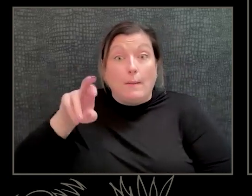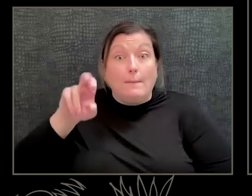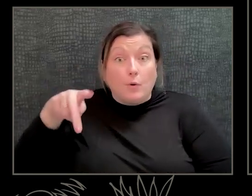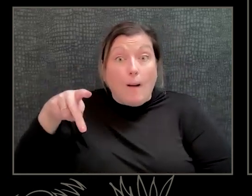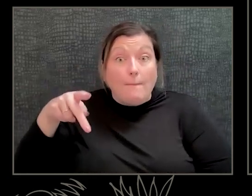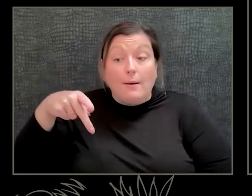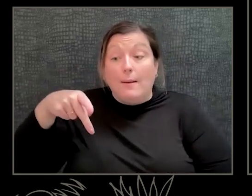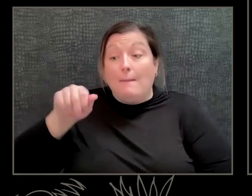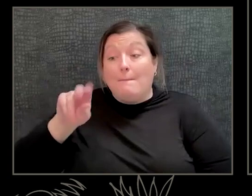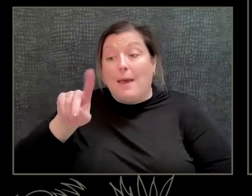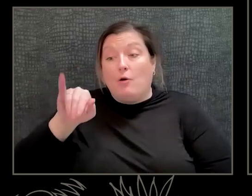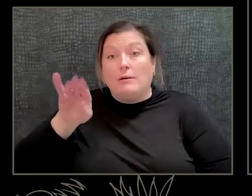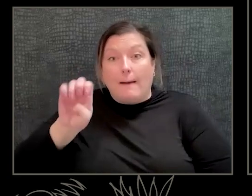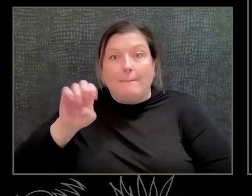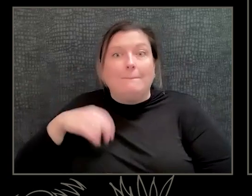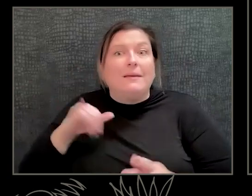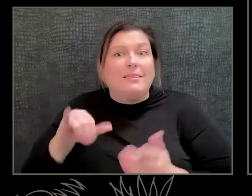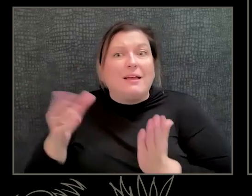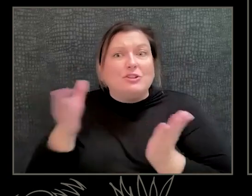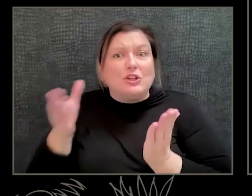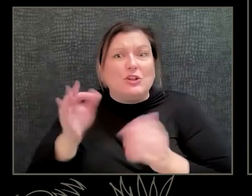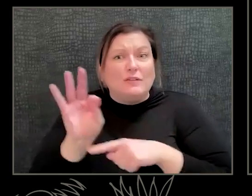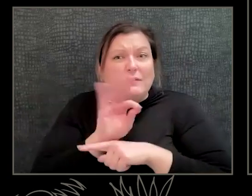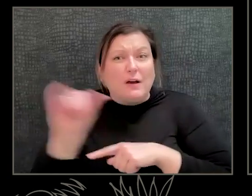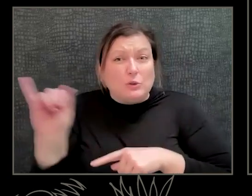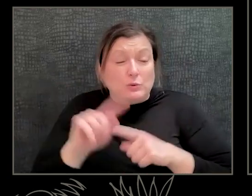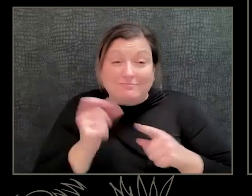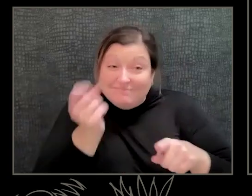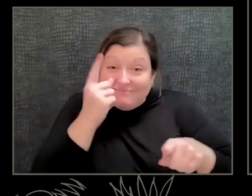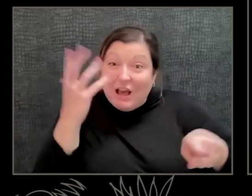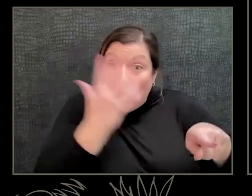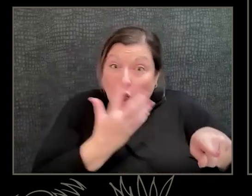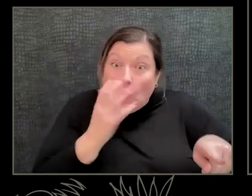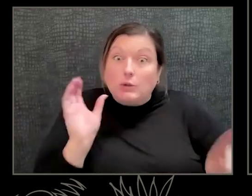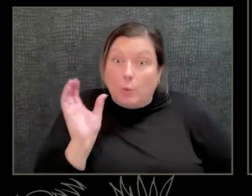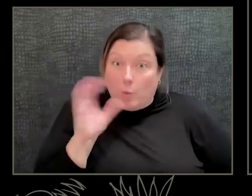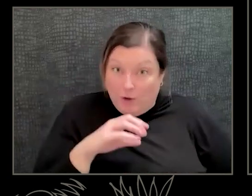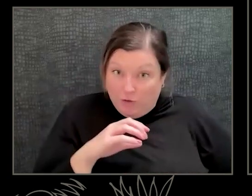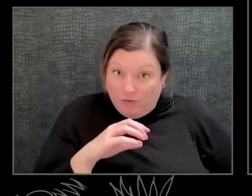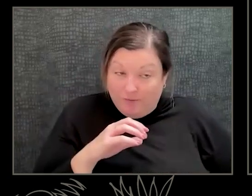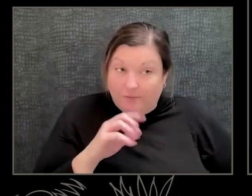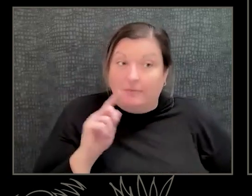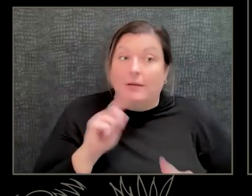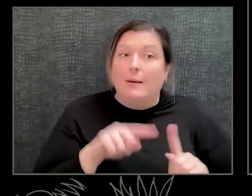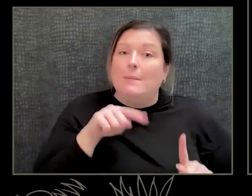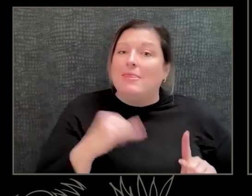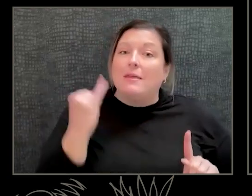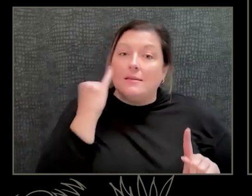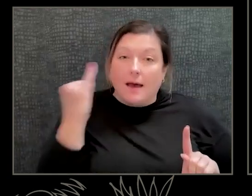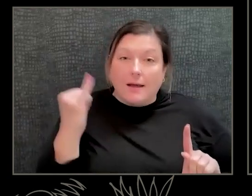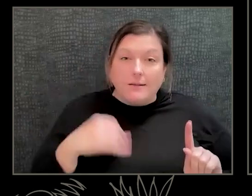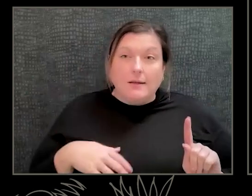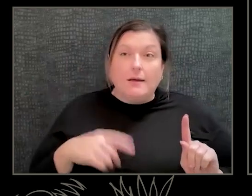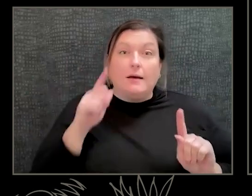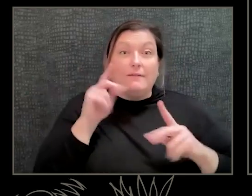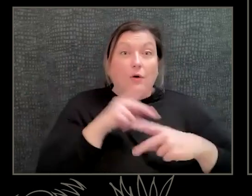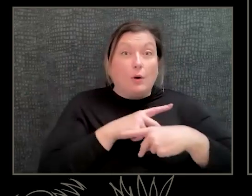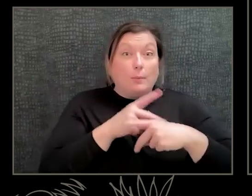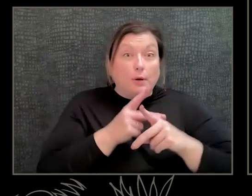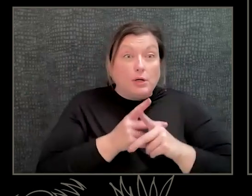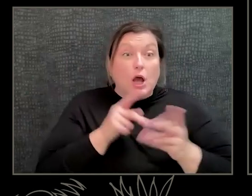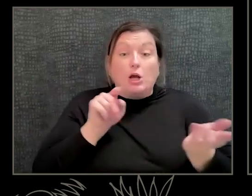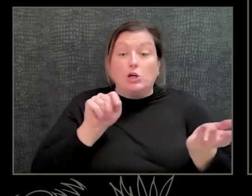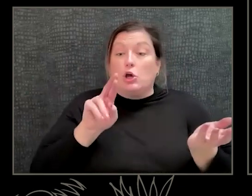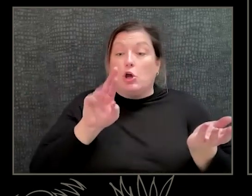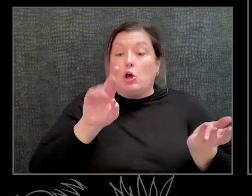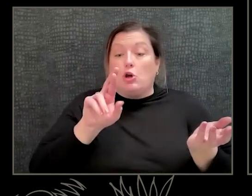a server function as well. It looks a bit weird, but the idea was, okay, so for production traffic,